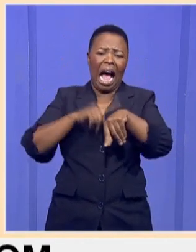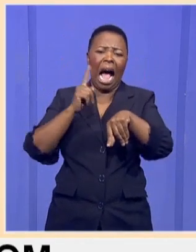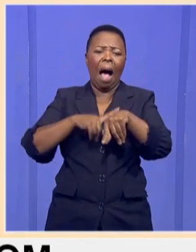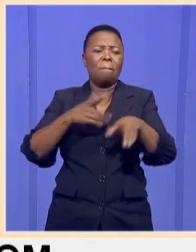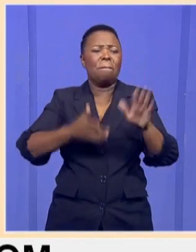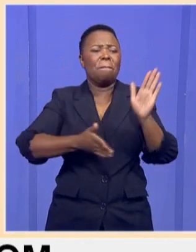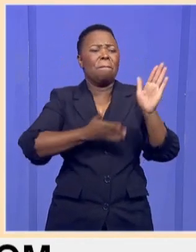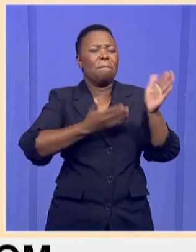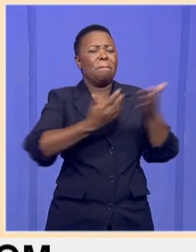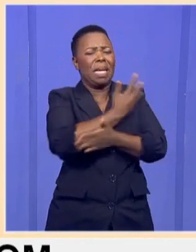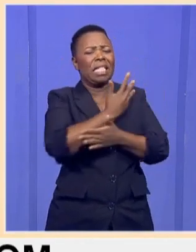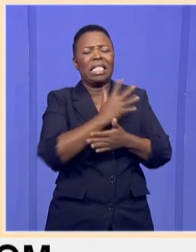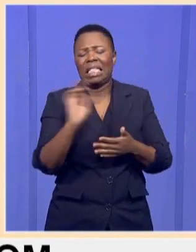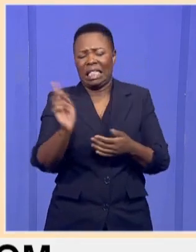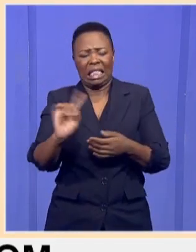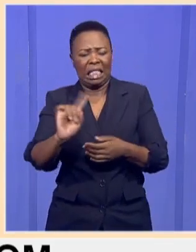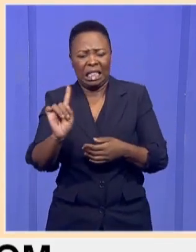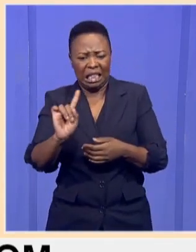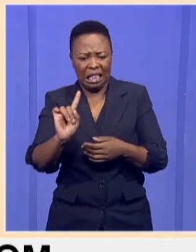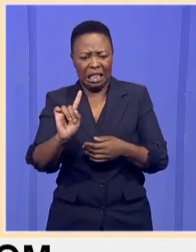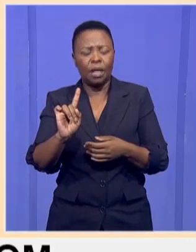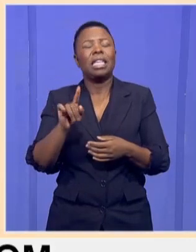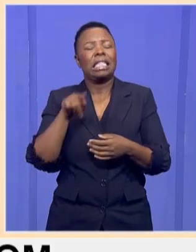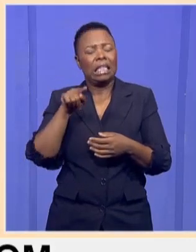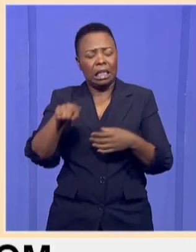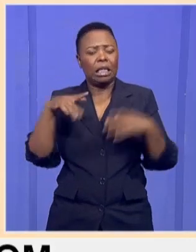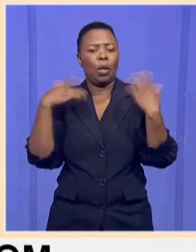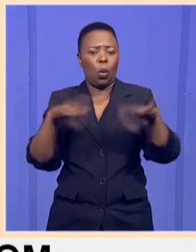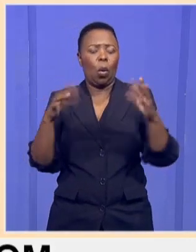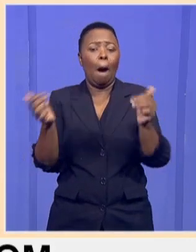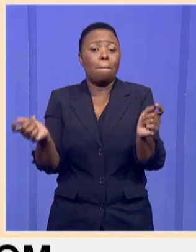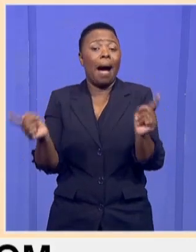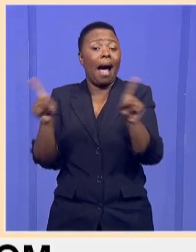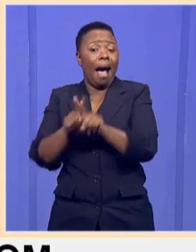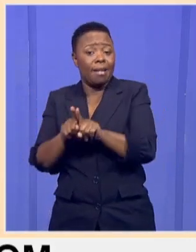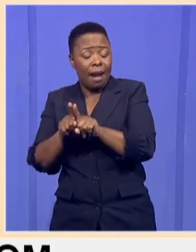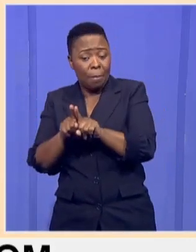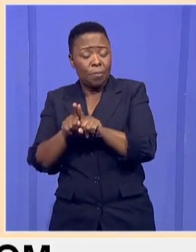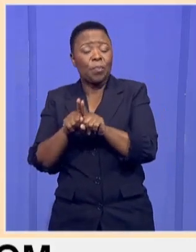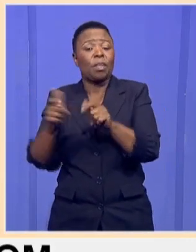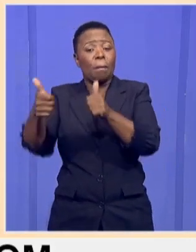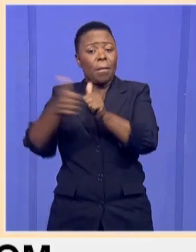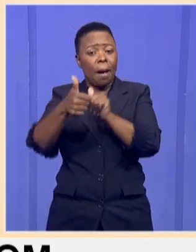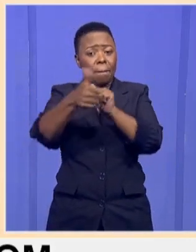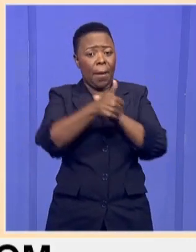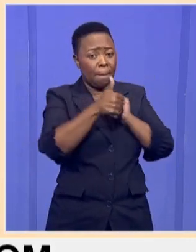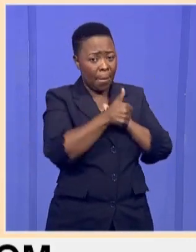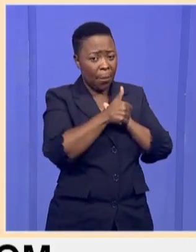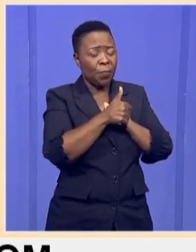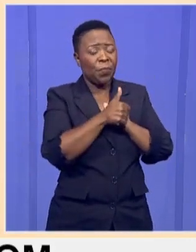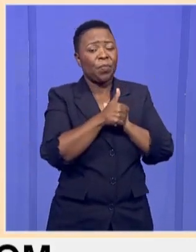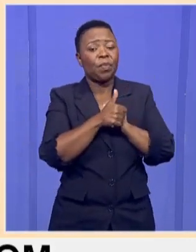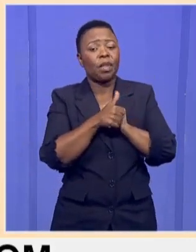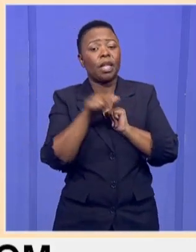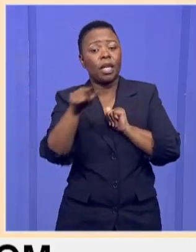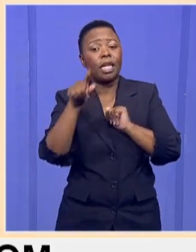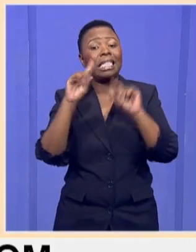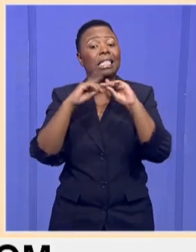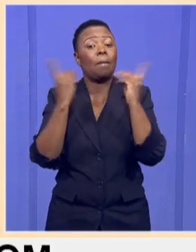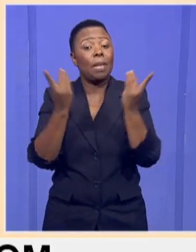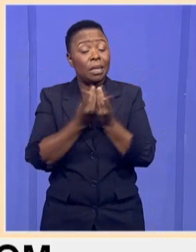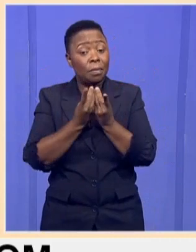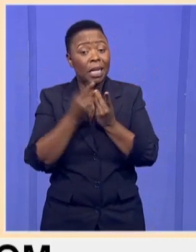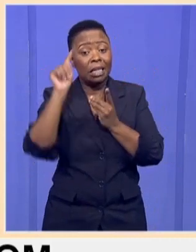And I must say that it has been a partnership with the departments I have referred to, also a partnership